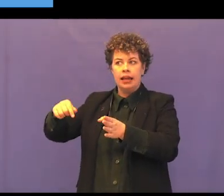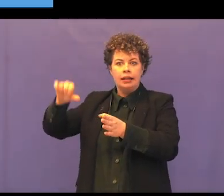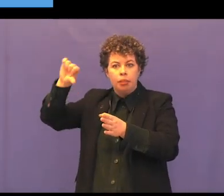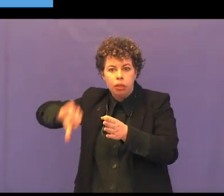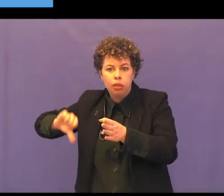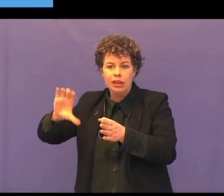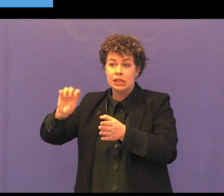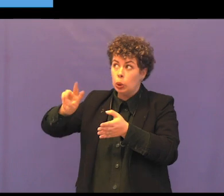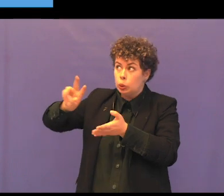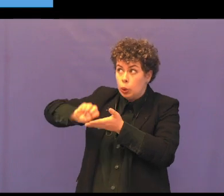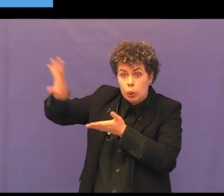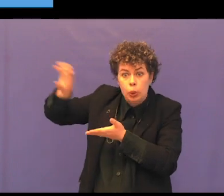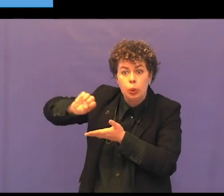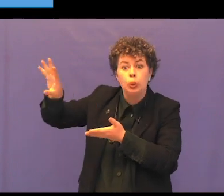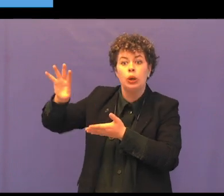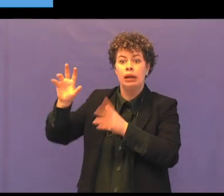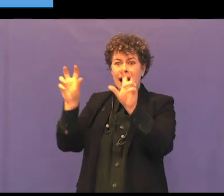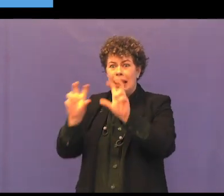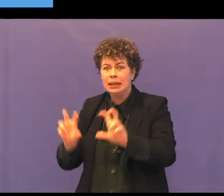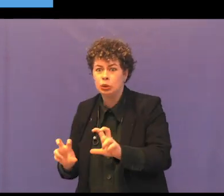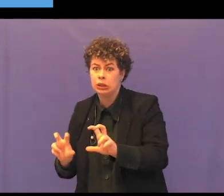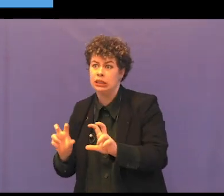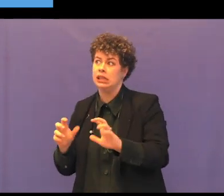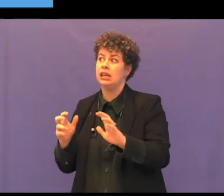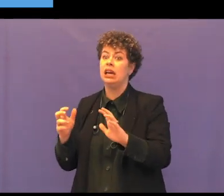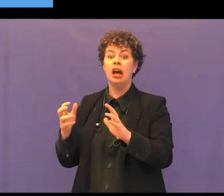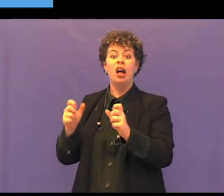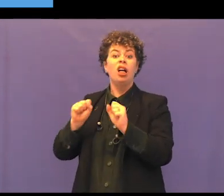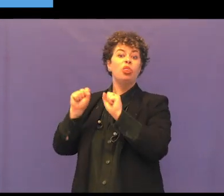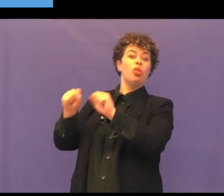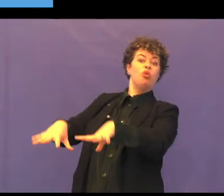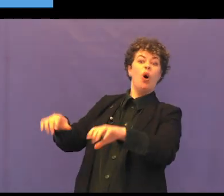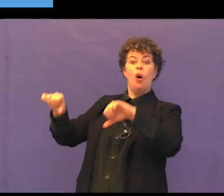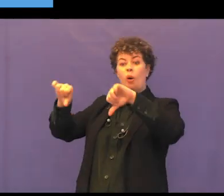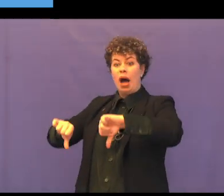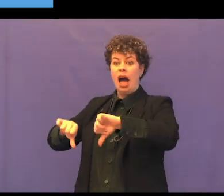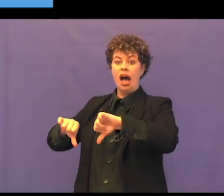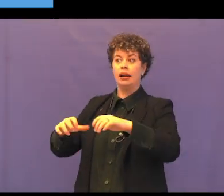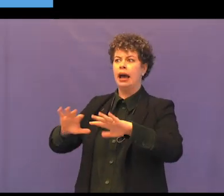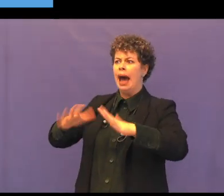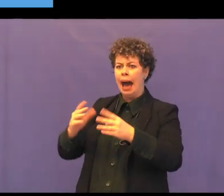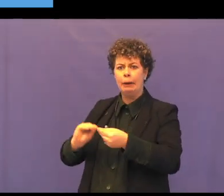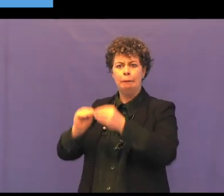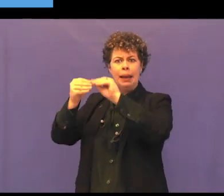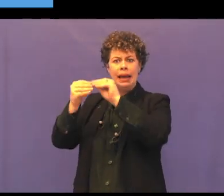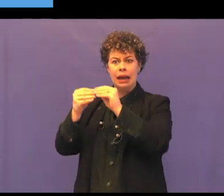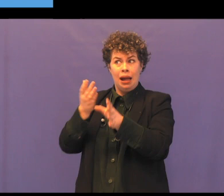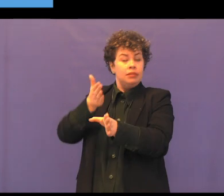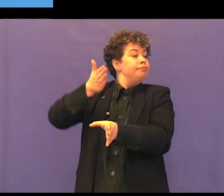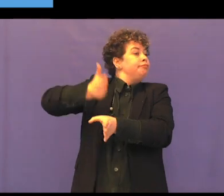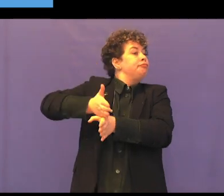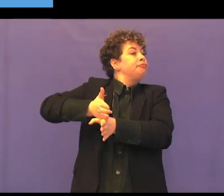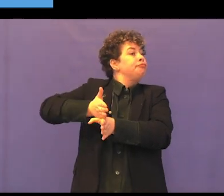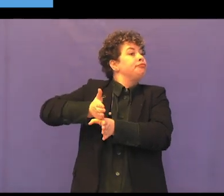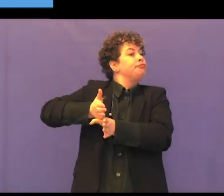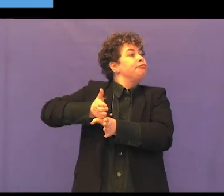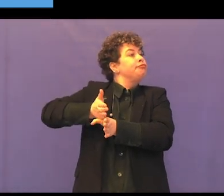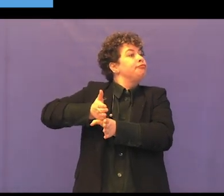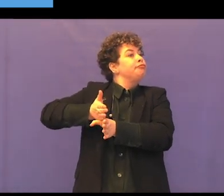world. So there are two ways then of so these, if you like, are some of the